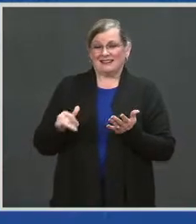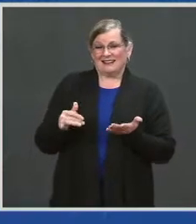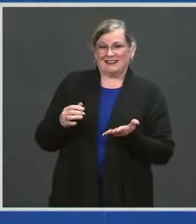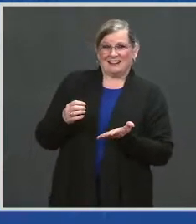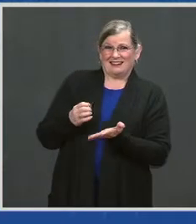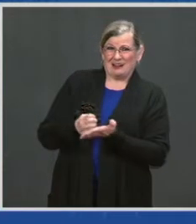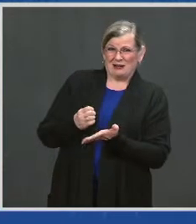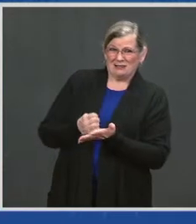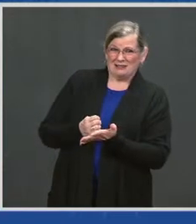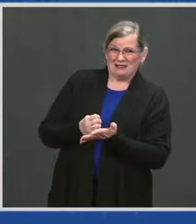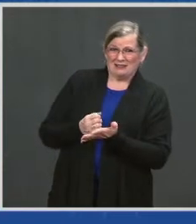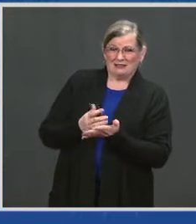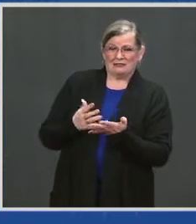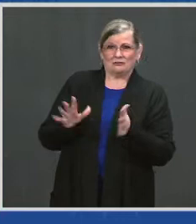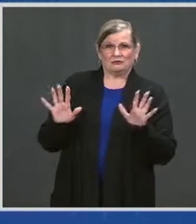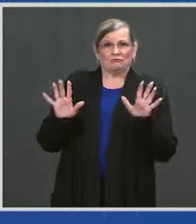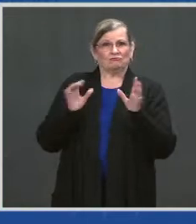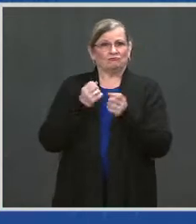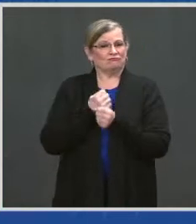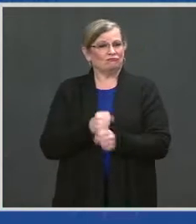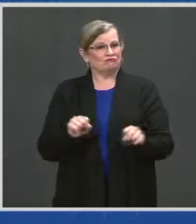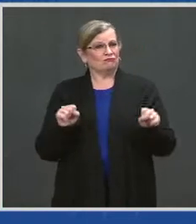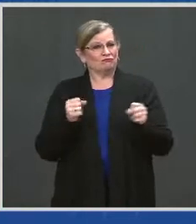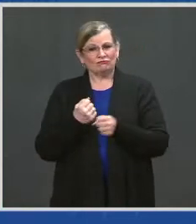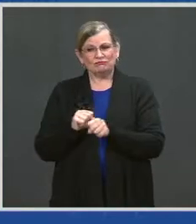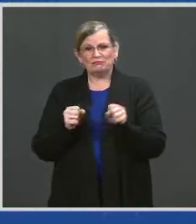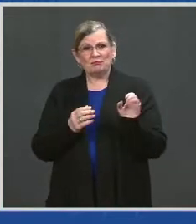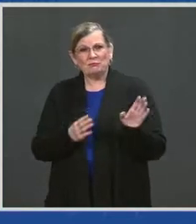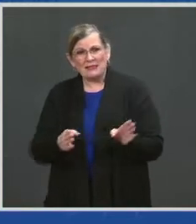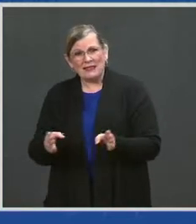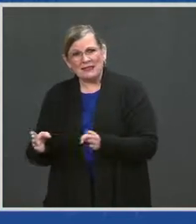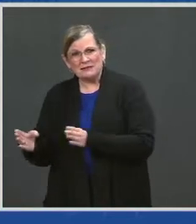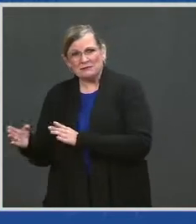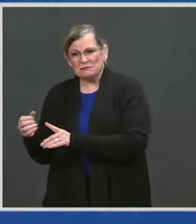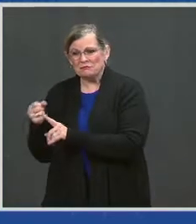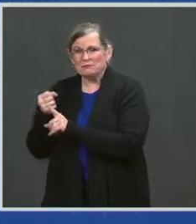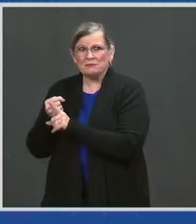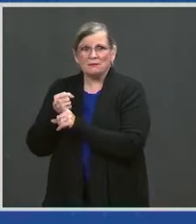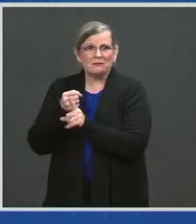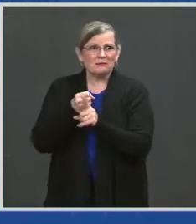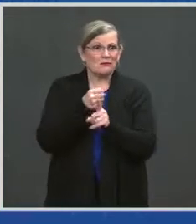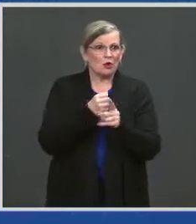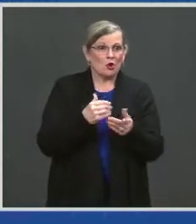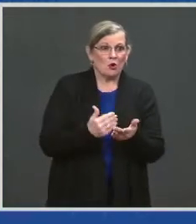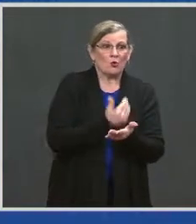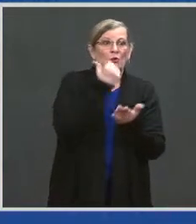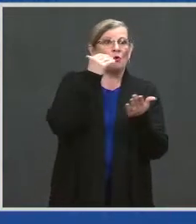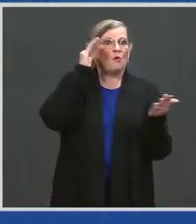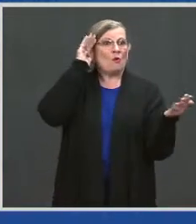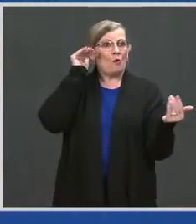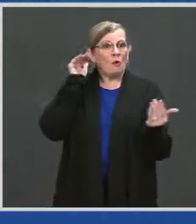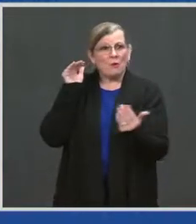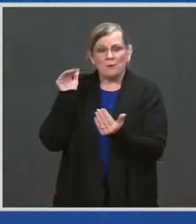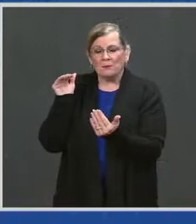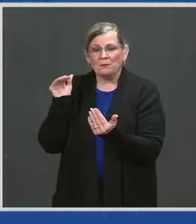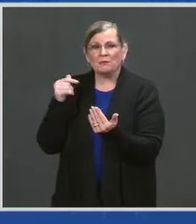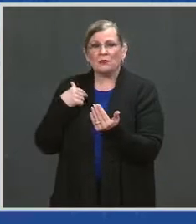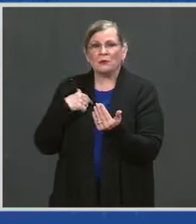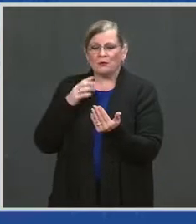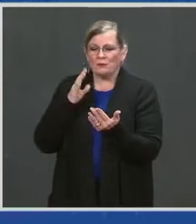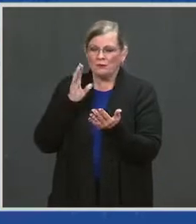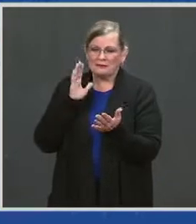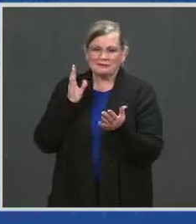new hope to our country. And we're going to continue to implement that law in the weeks ahead. By April